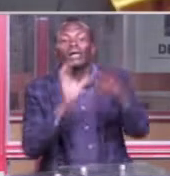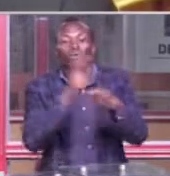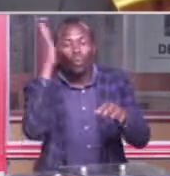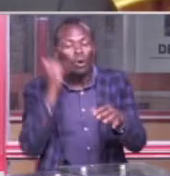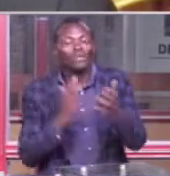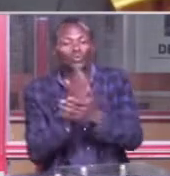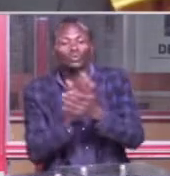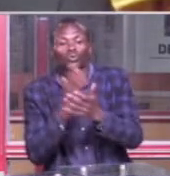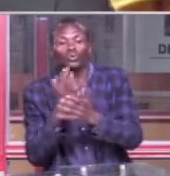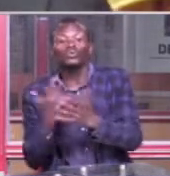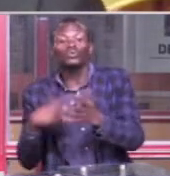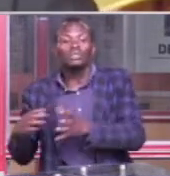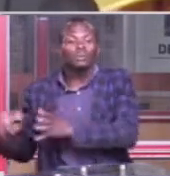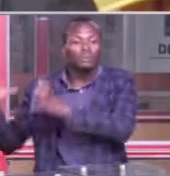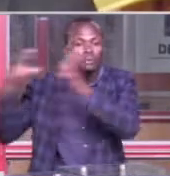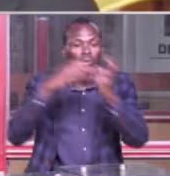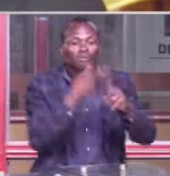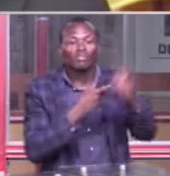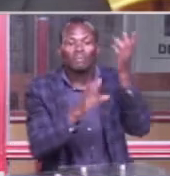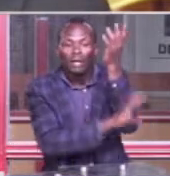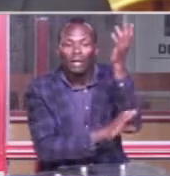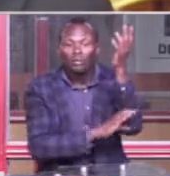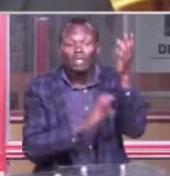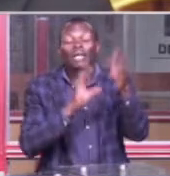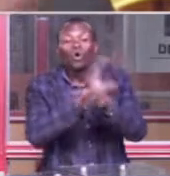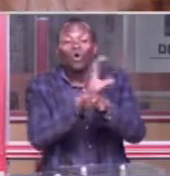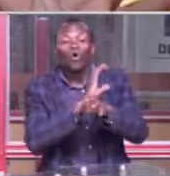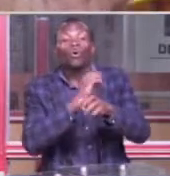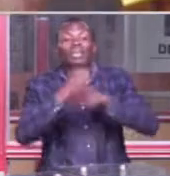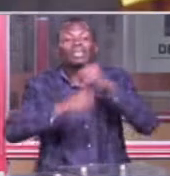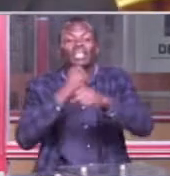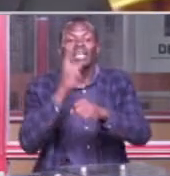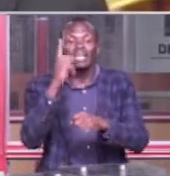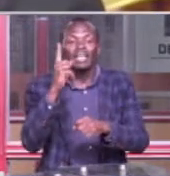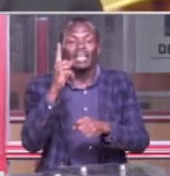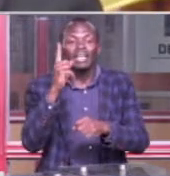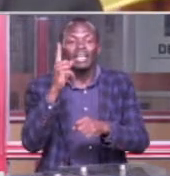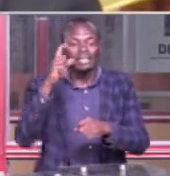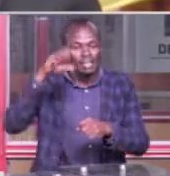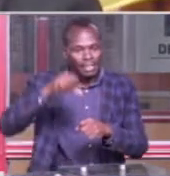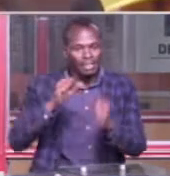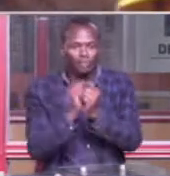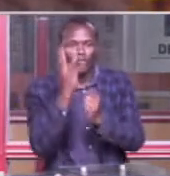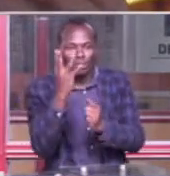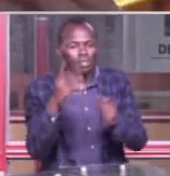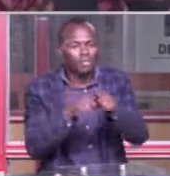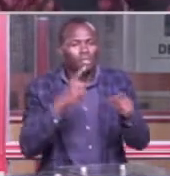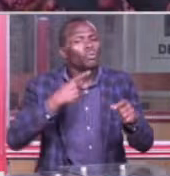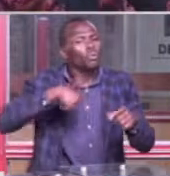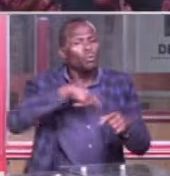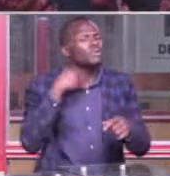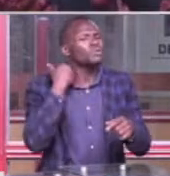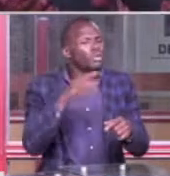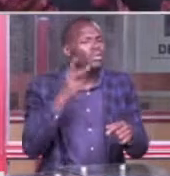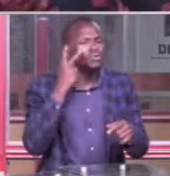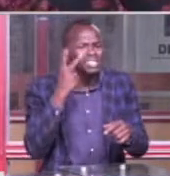part of this country, and therefore we don't want anything to happen to Anite. We are all out to see what next follows. Bano